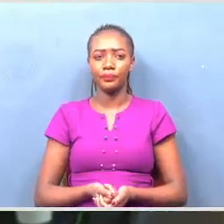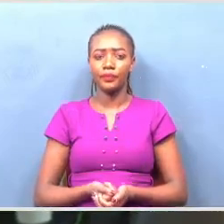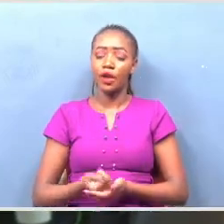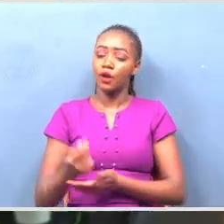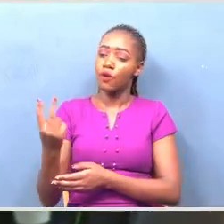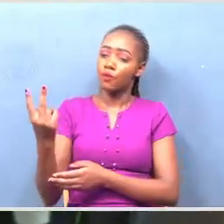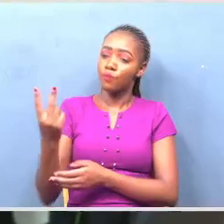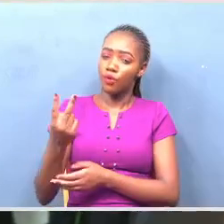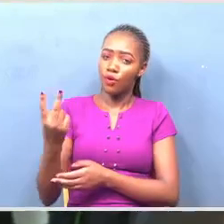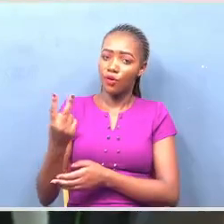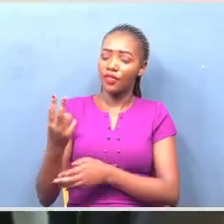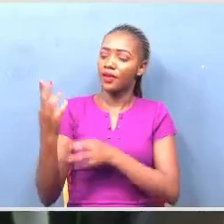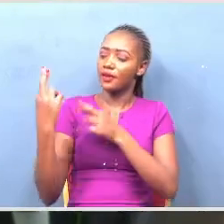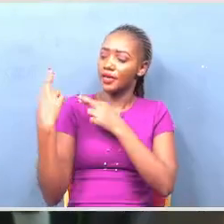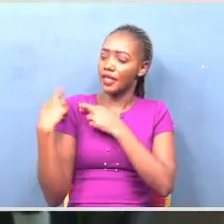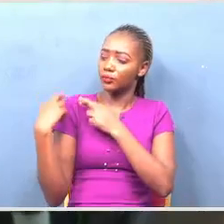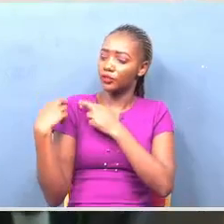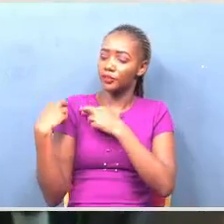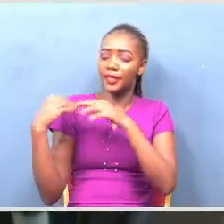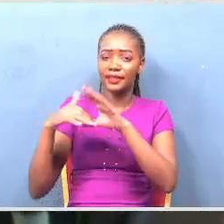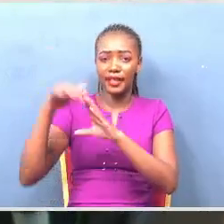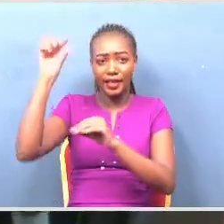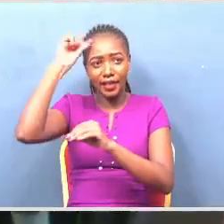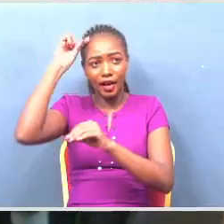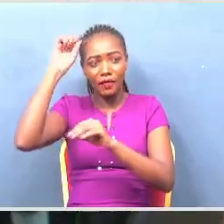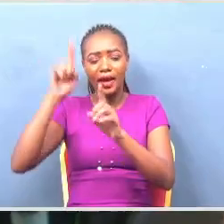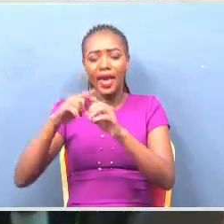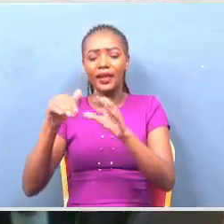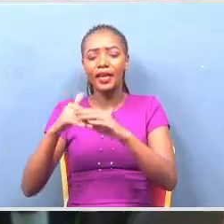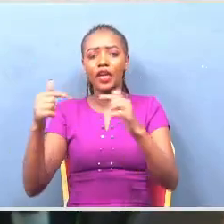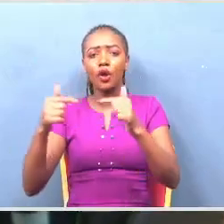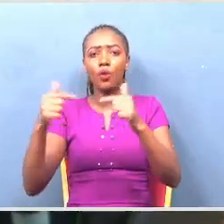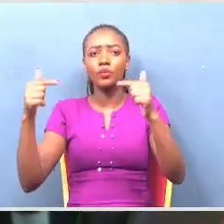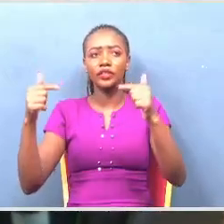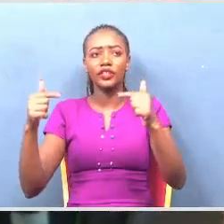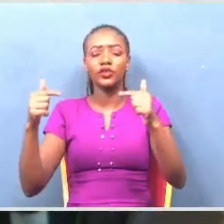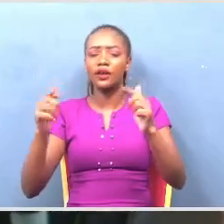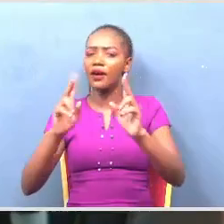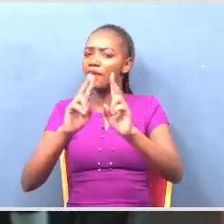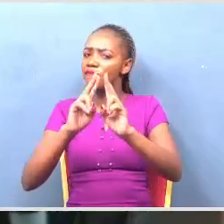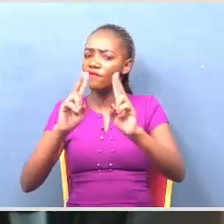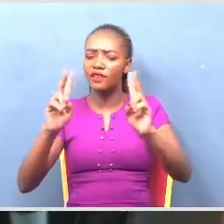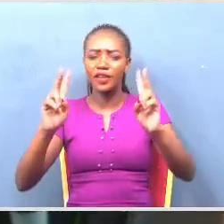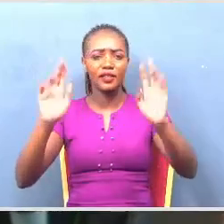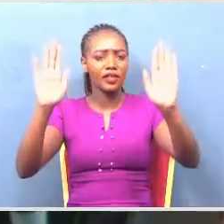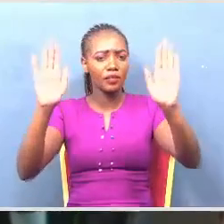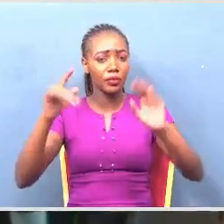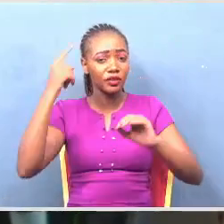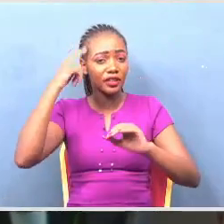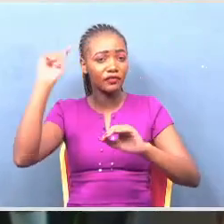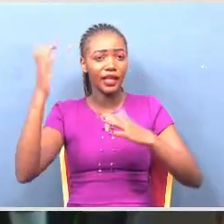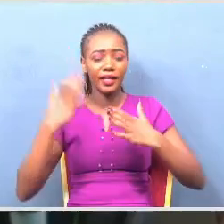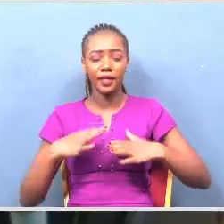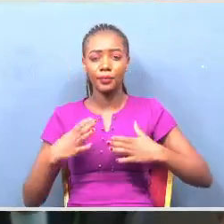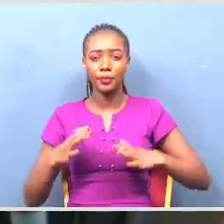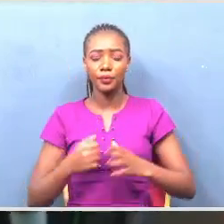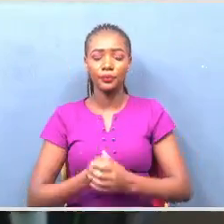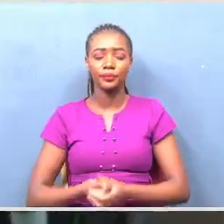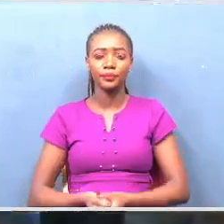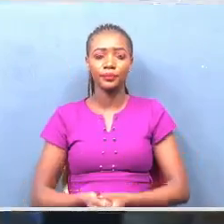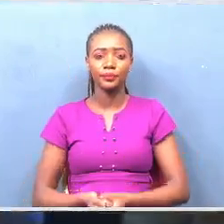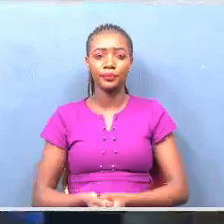Both responsibilities in government and in the opposition are important for the people of Kenya.